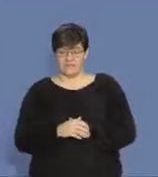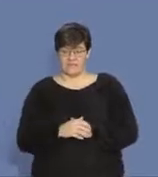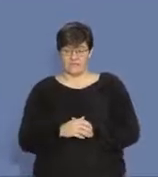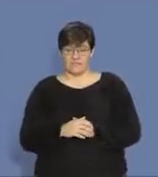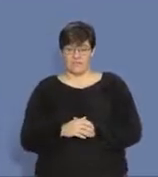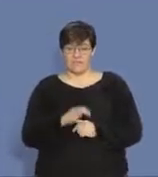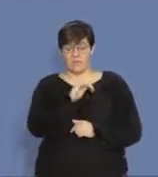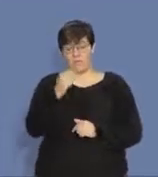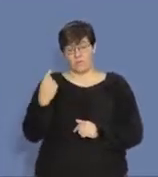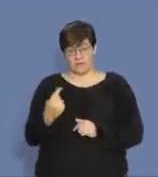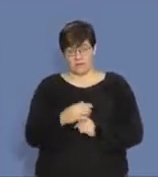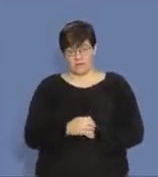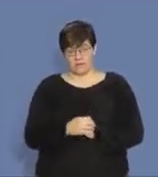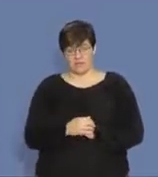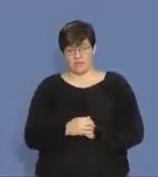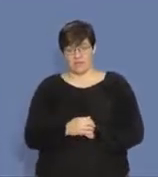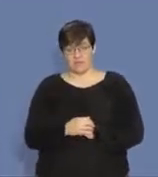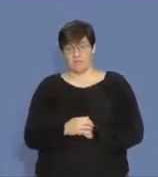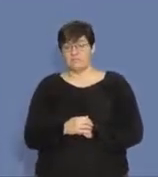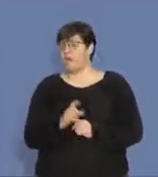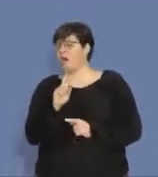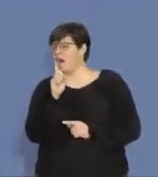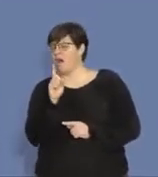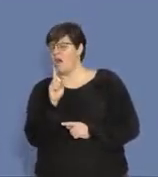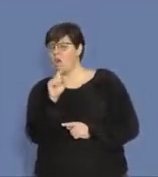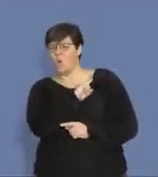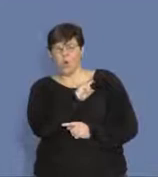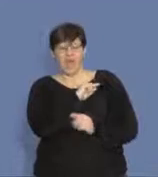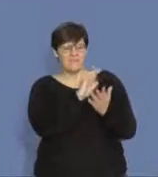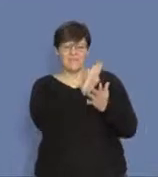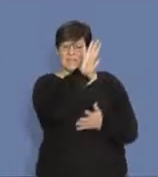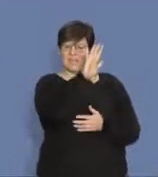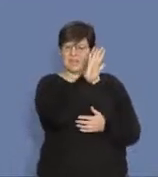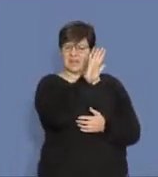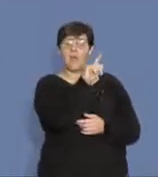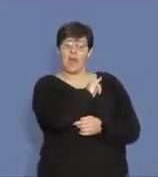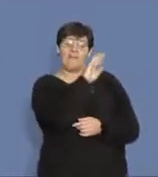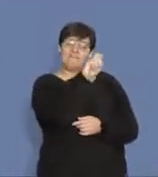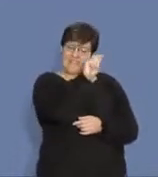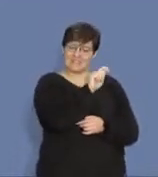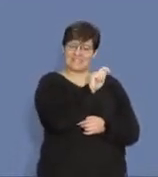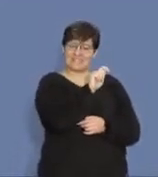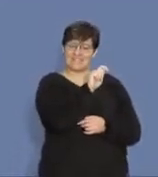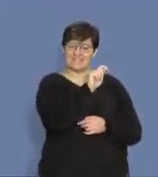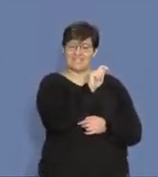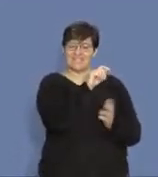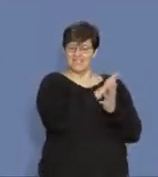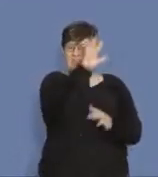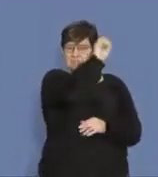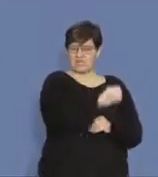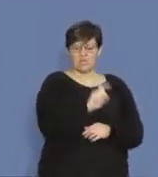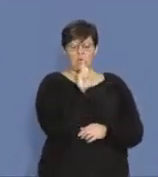87,975 over 1. Okay, so the question arises, why the 15? Because that's my VAT rate. Why